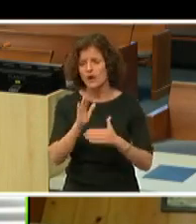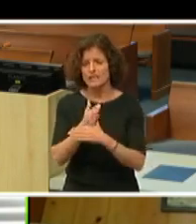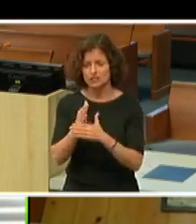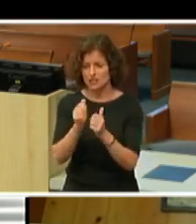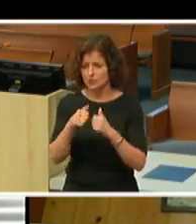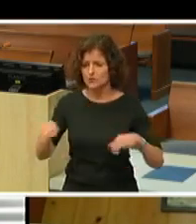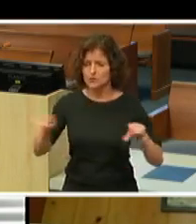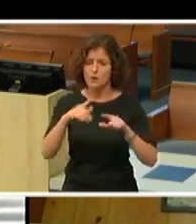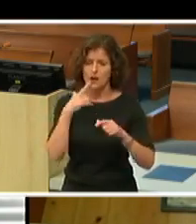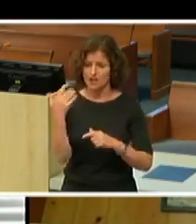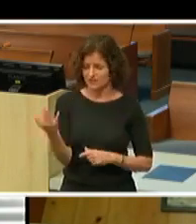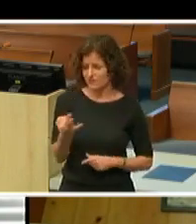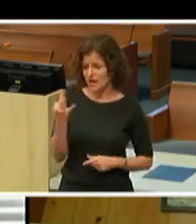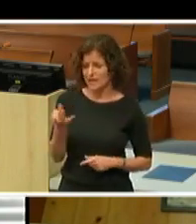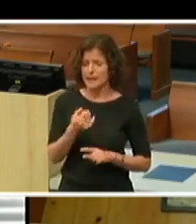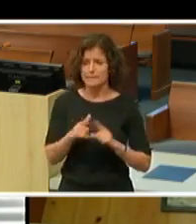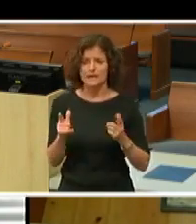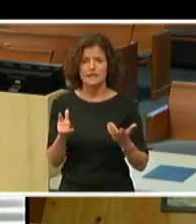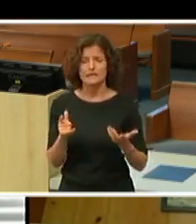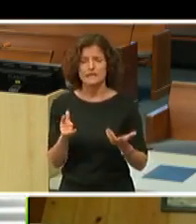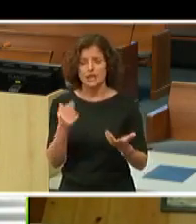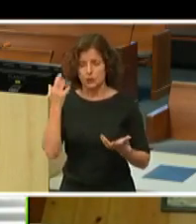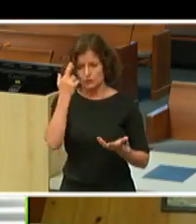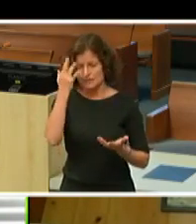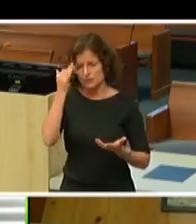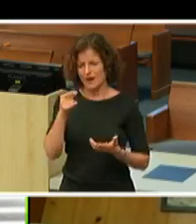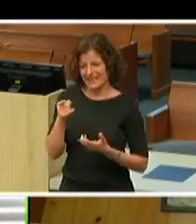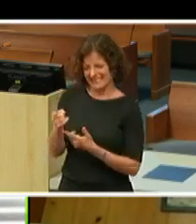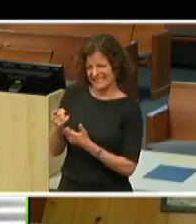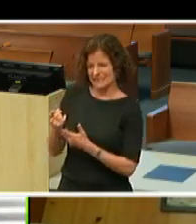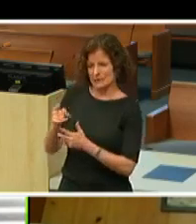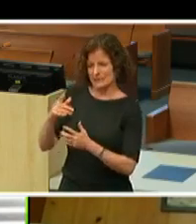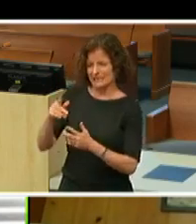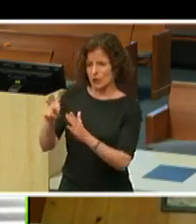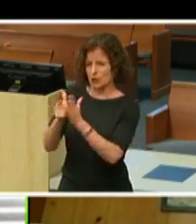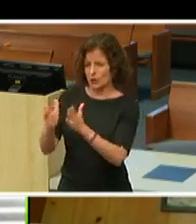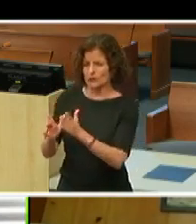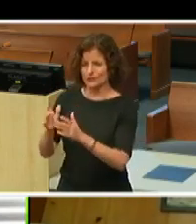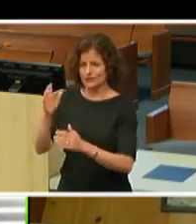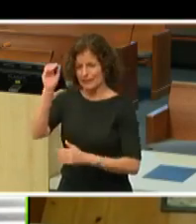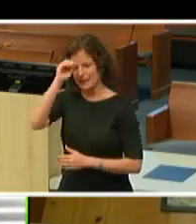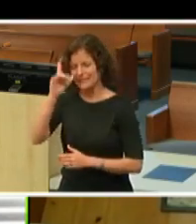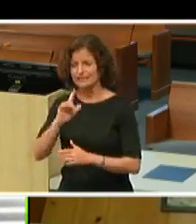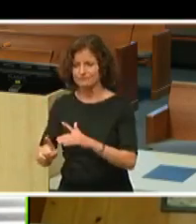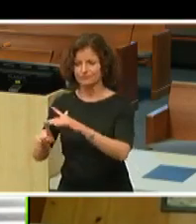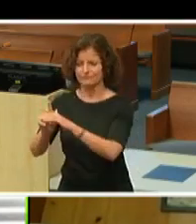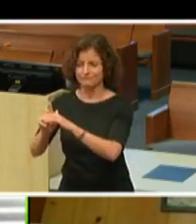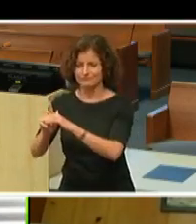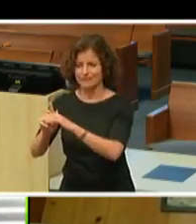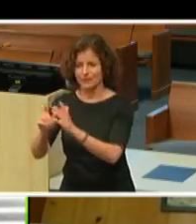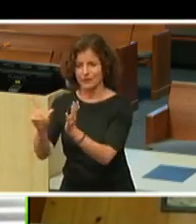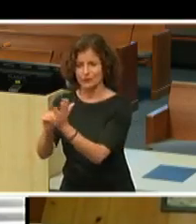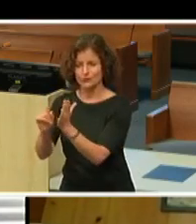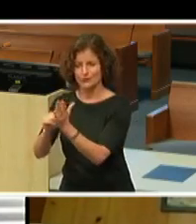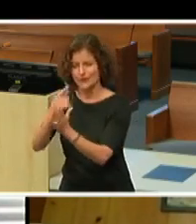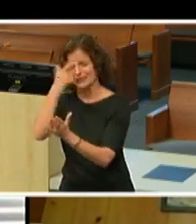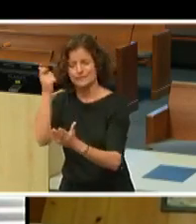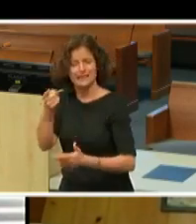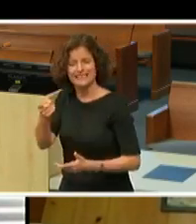you in writing. But I think the reason his particular opinion made the news is because it's out of the norm. Oh,